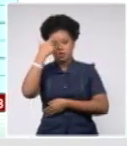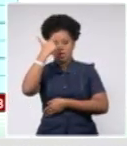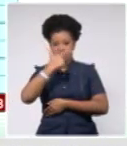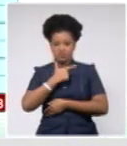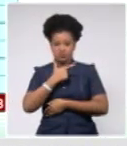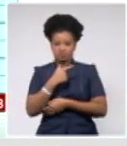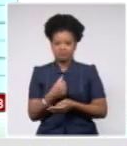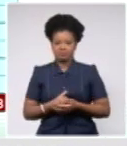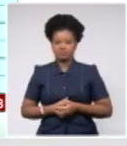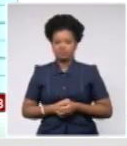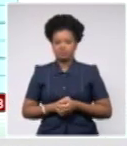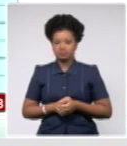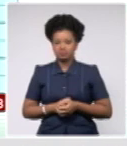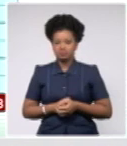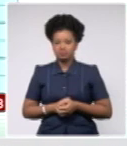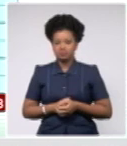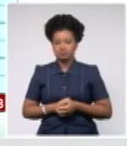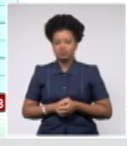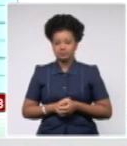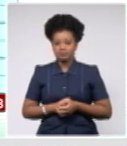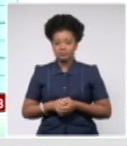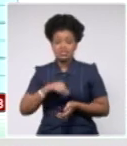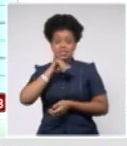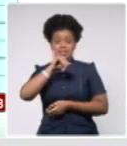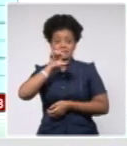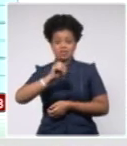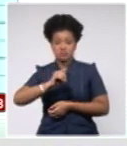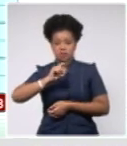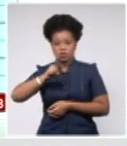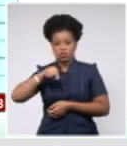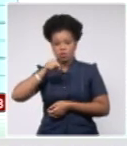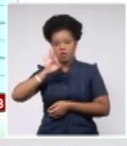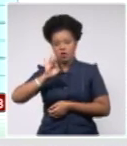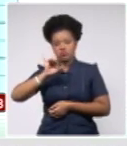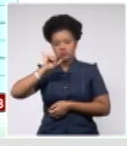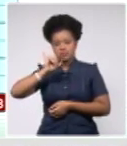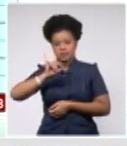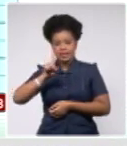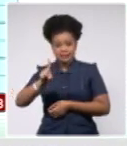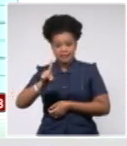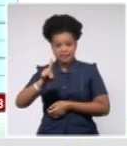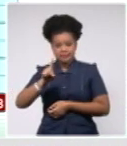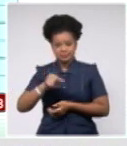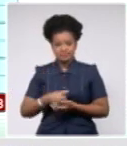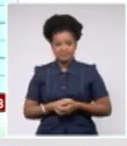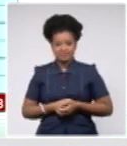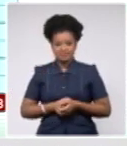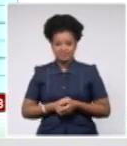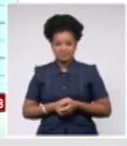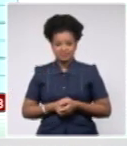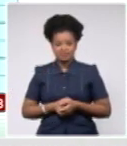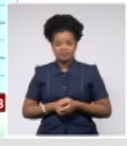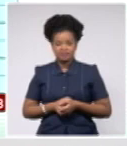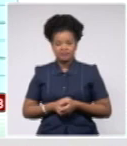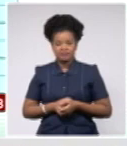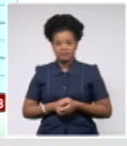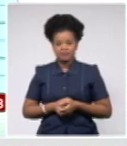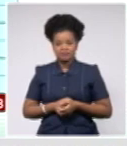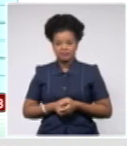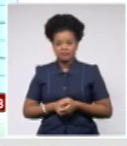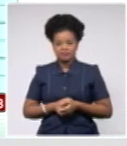per 100,000 inhabitants over the last 15 days, standing at